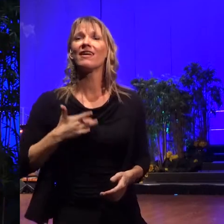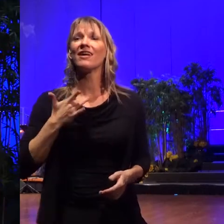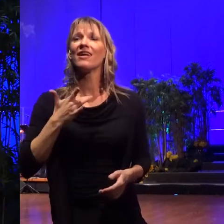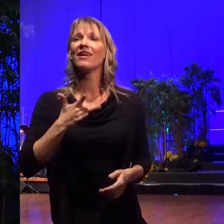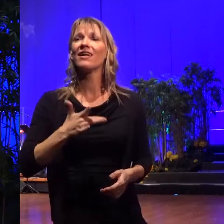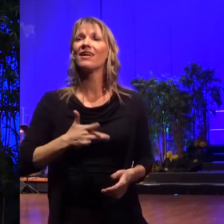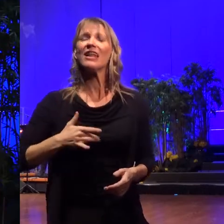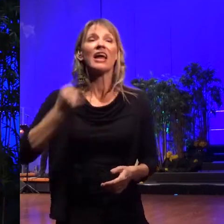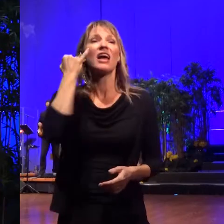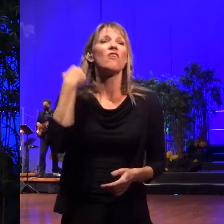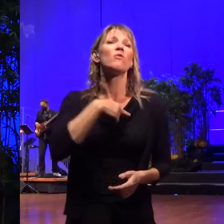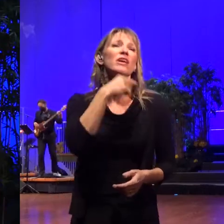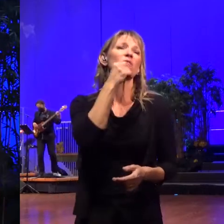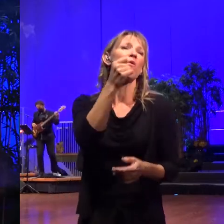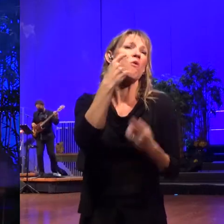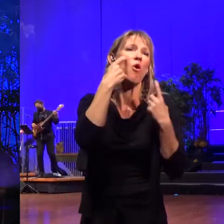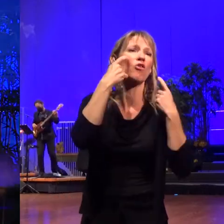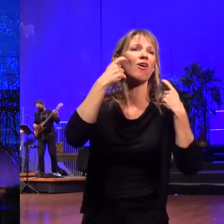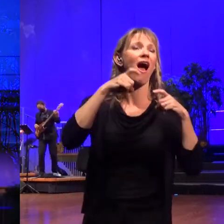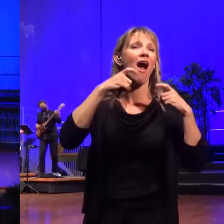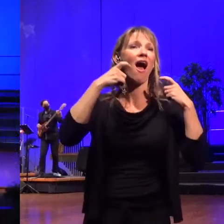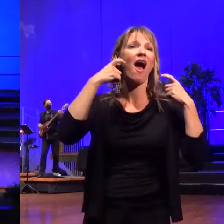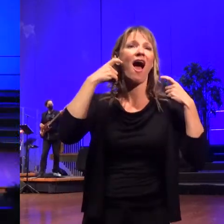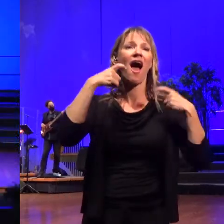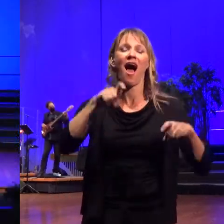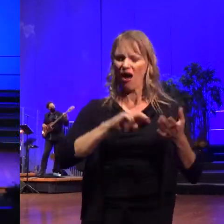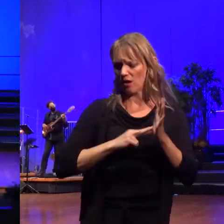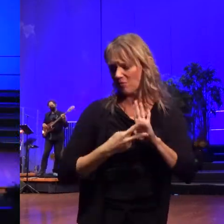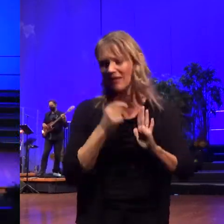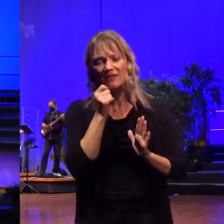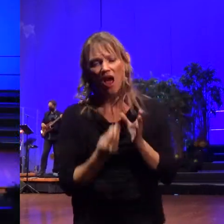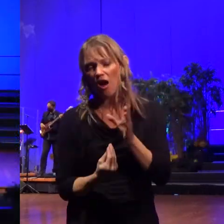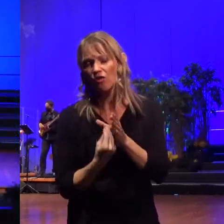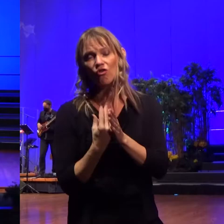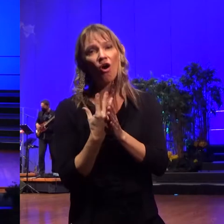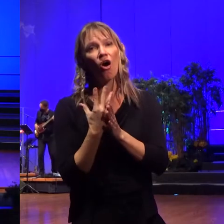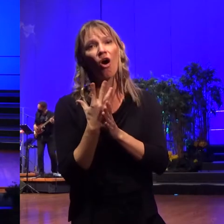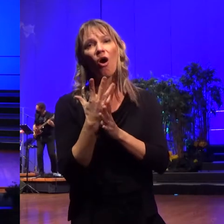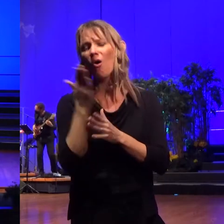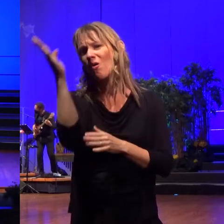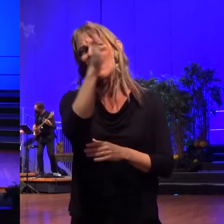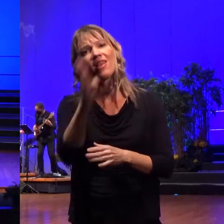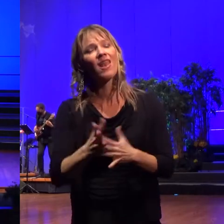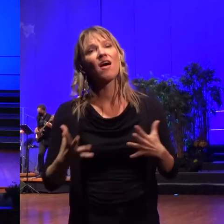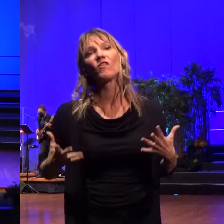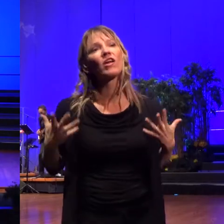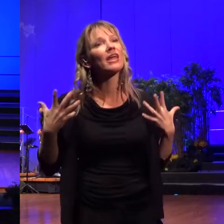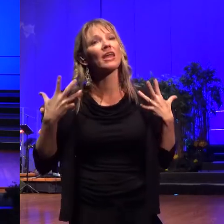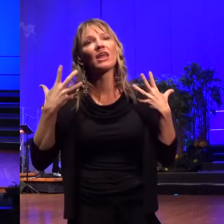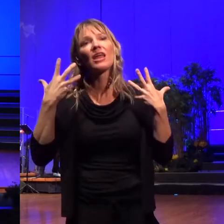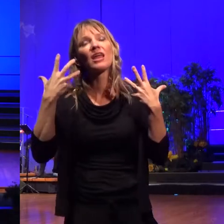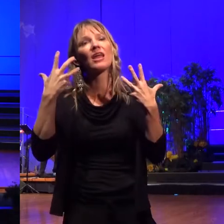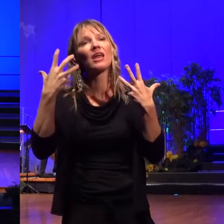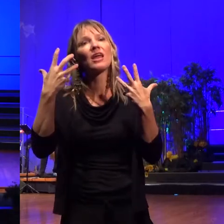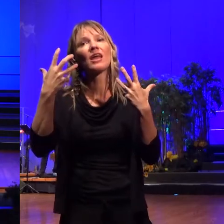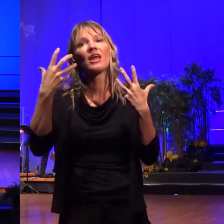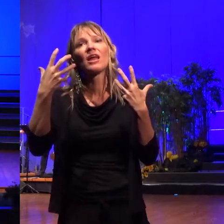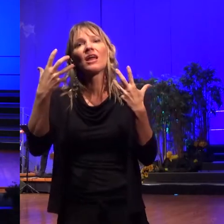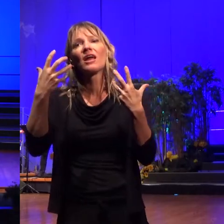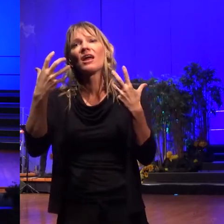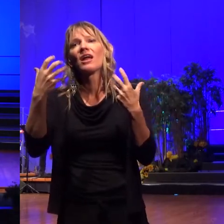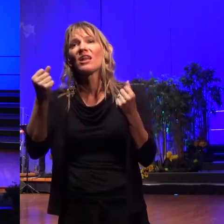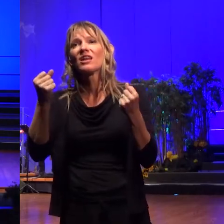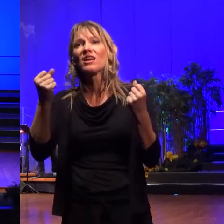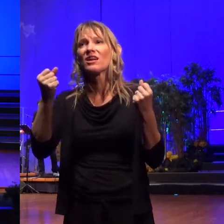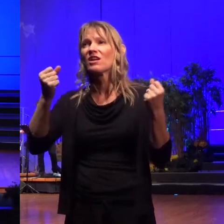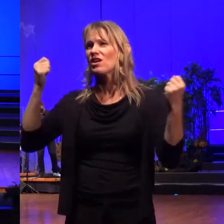If we don't cry, then we won't grow, and we may never heal. Reach out